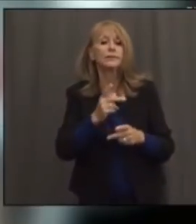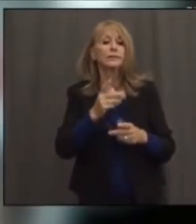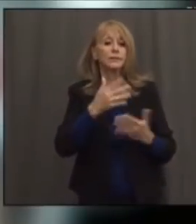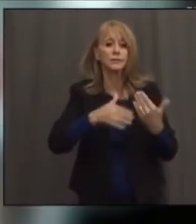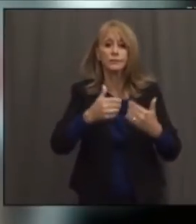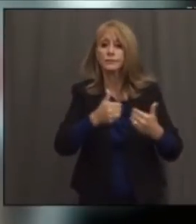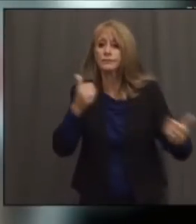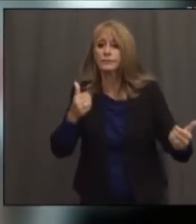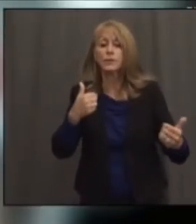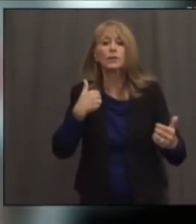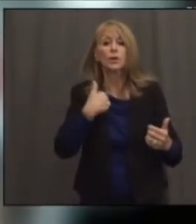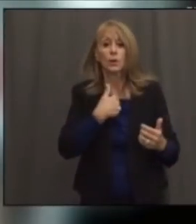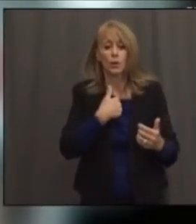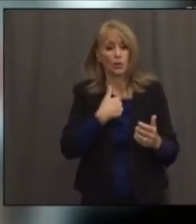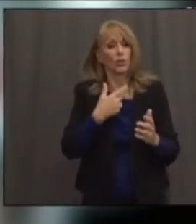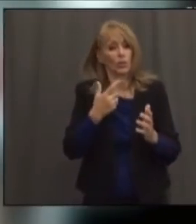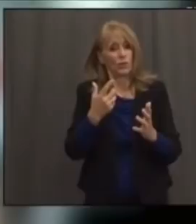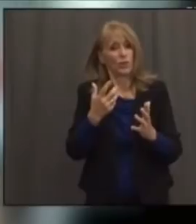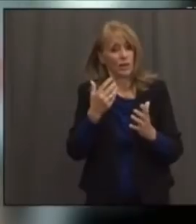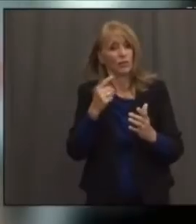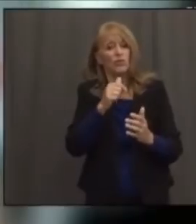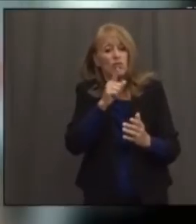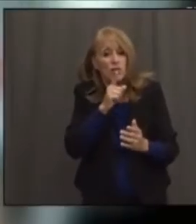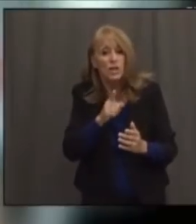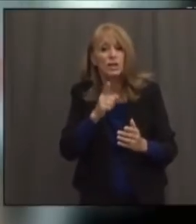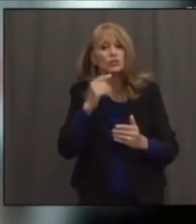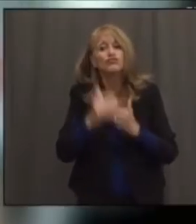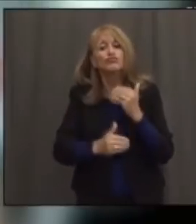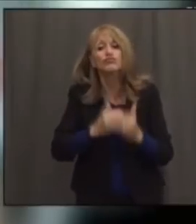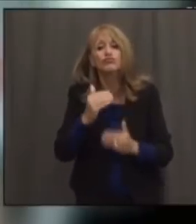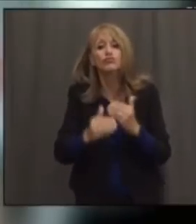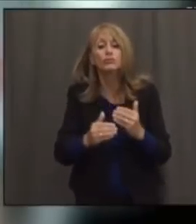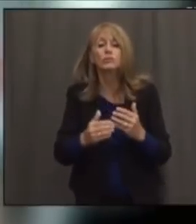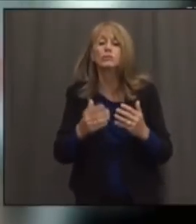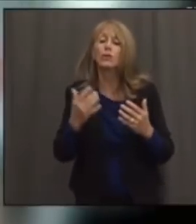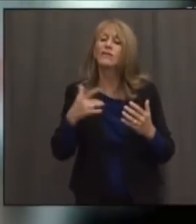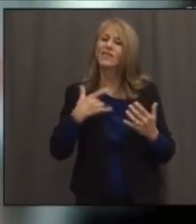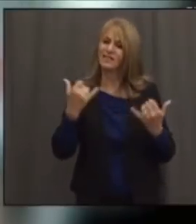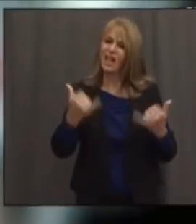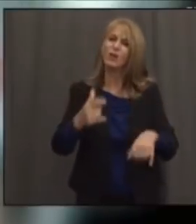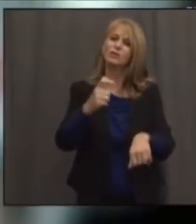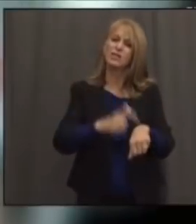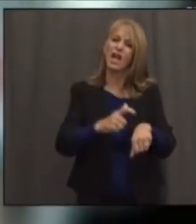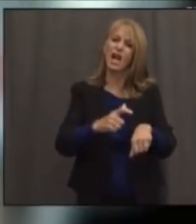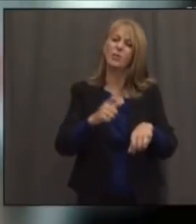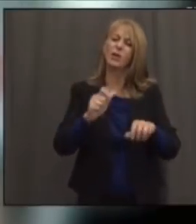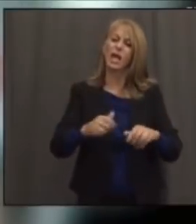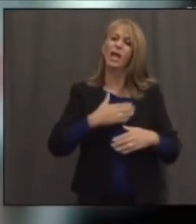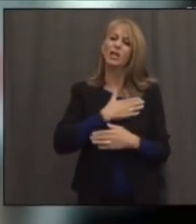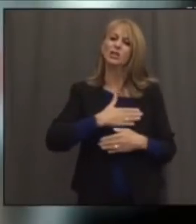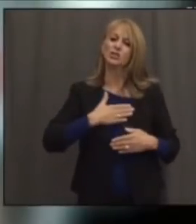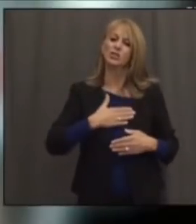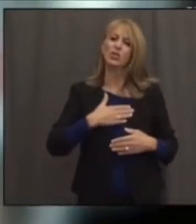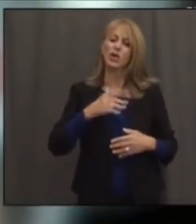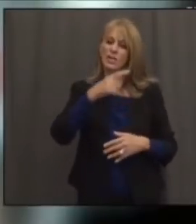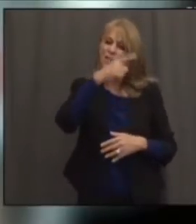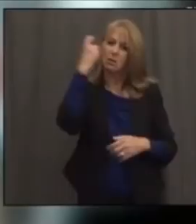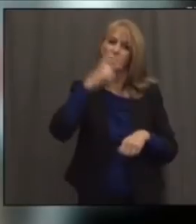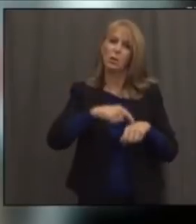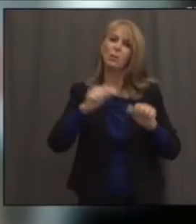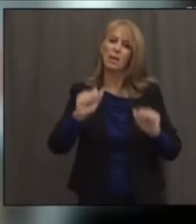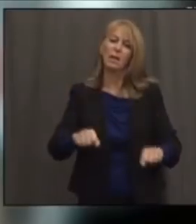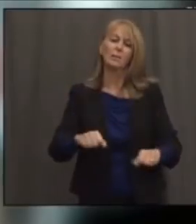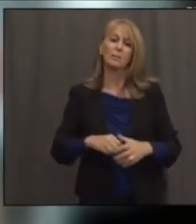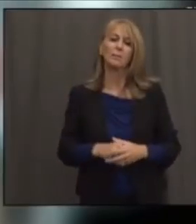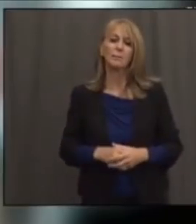lot of sacrifices to get to a point where I think we are going to be in a position to enjoy a relatively good summer.